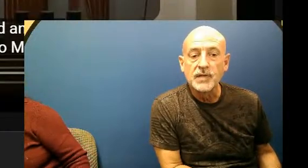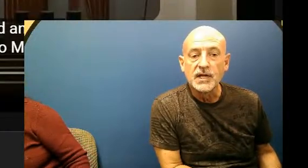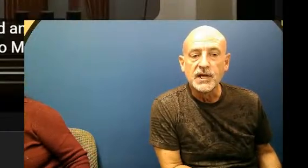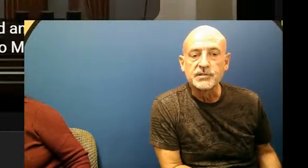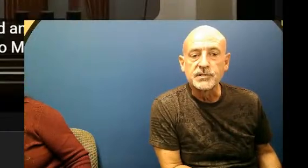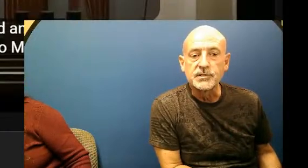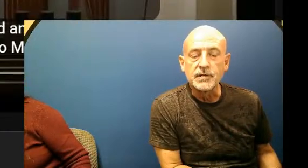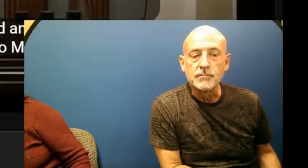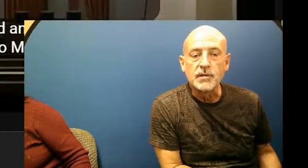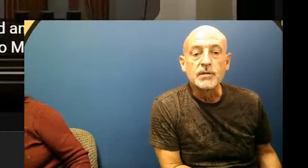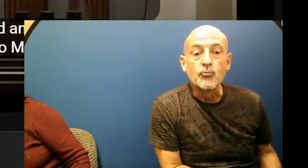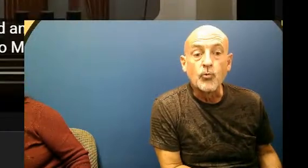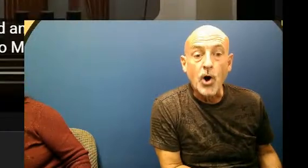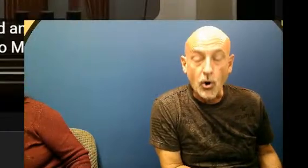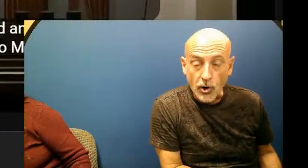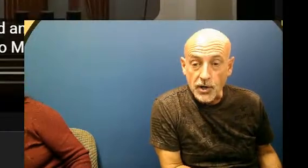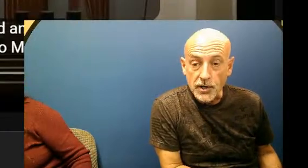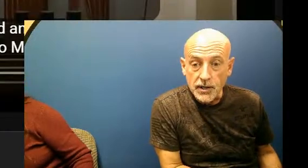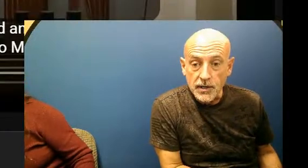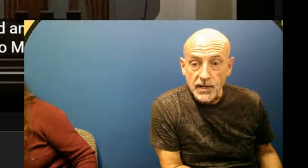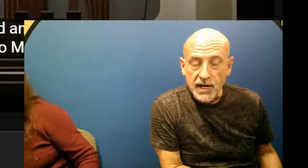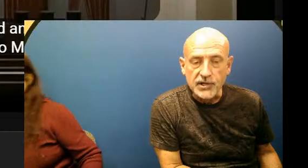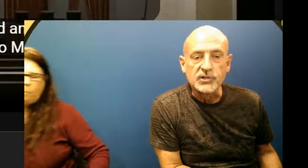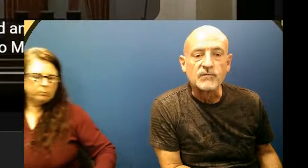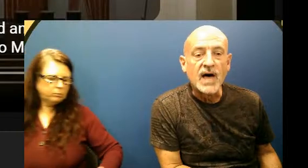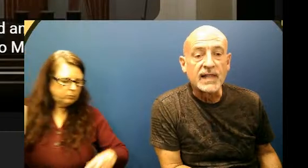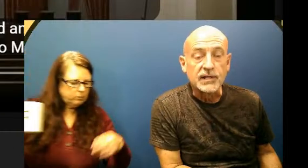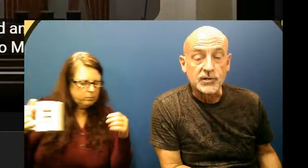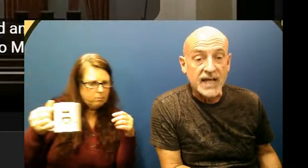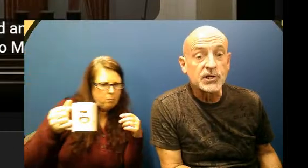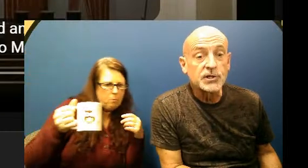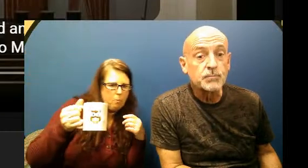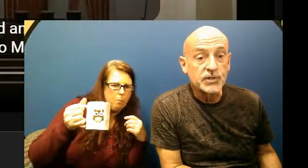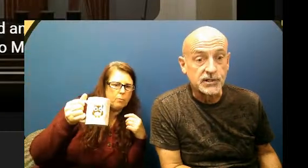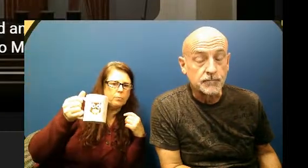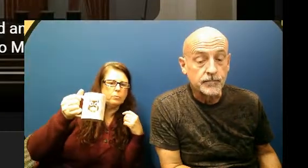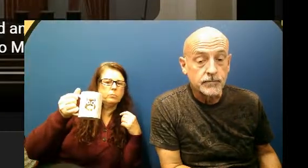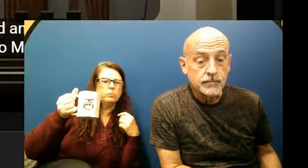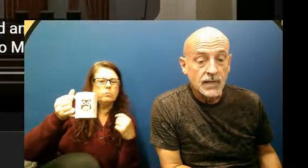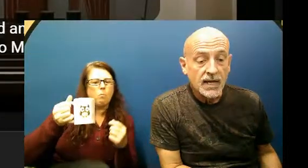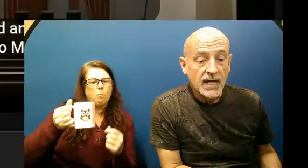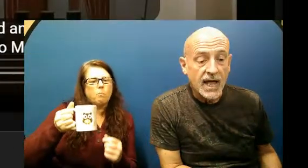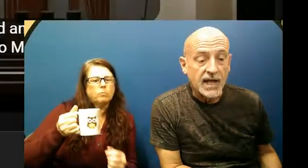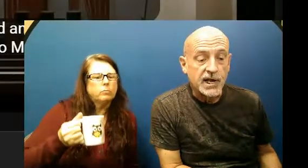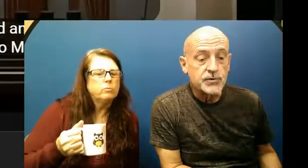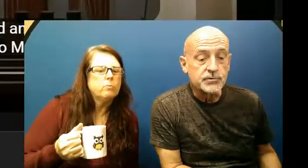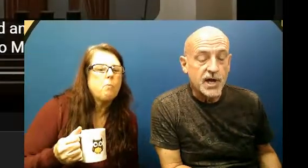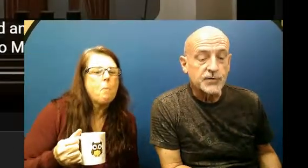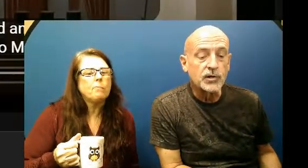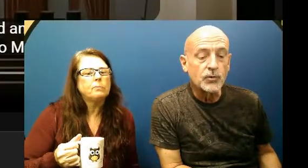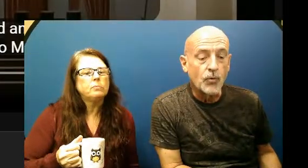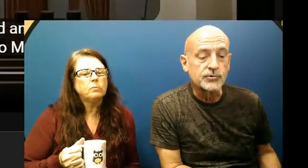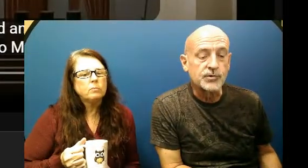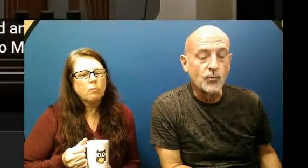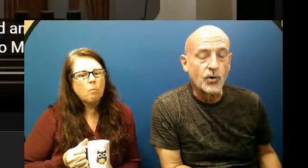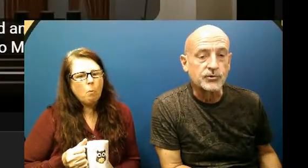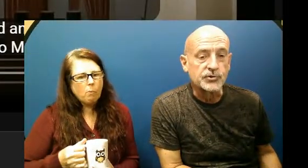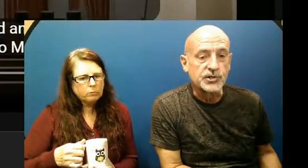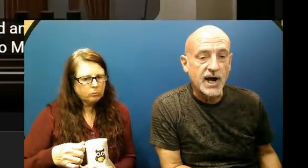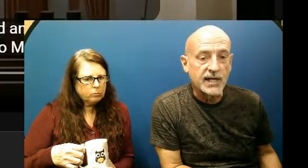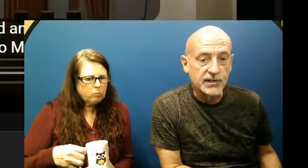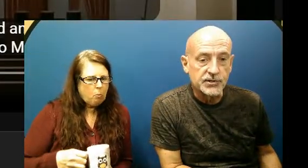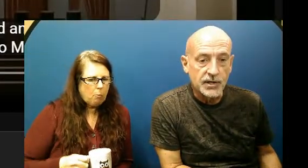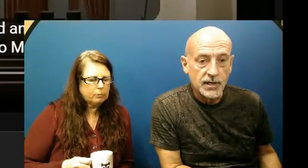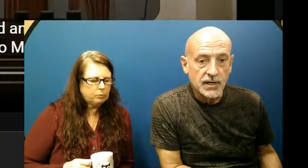protection is wrong and is invalid. That's his position. And he desperately wants someone